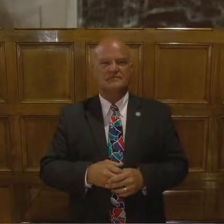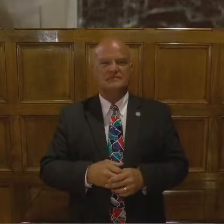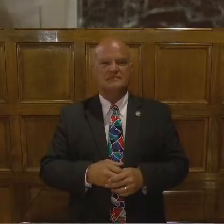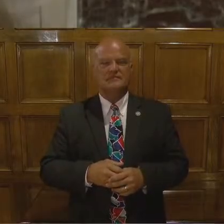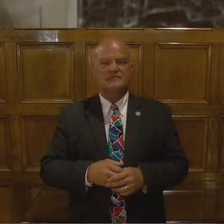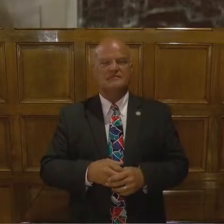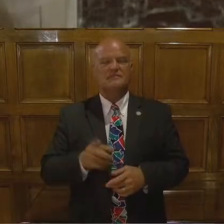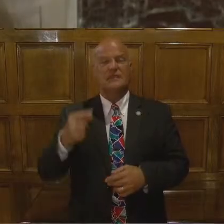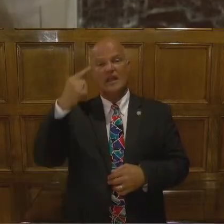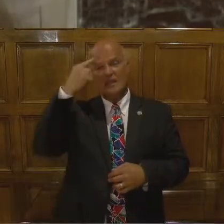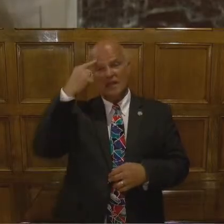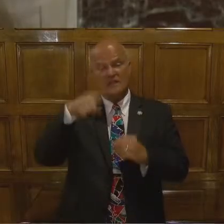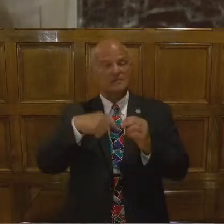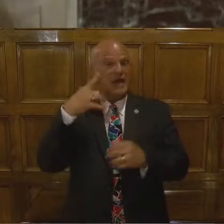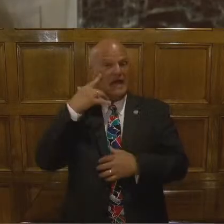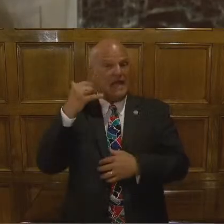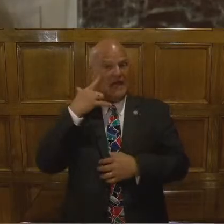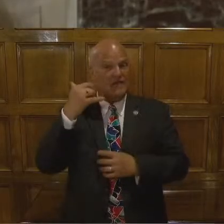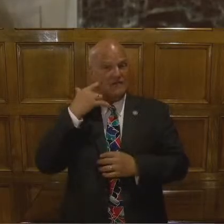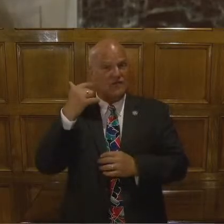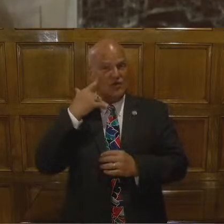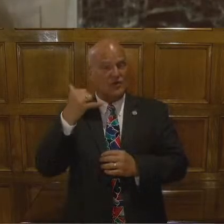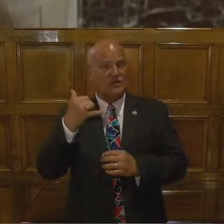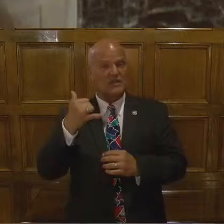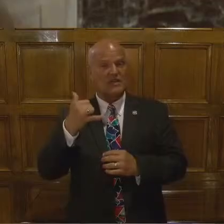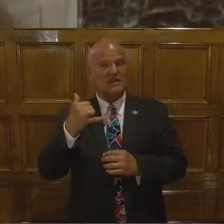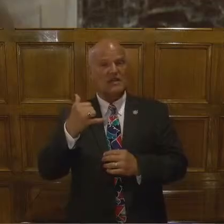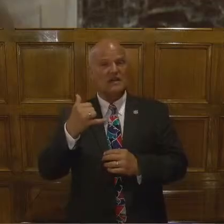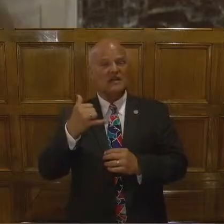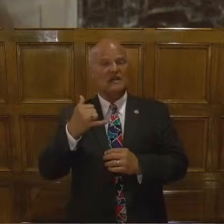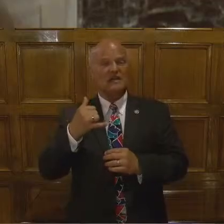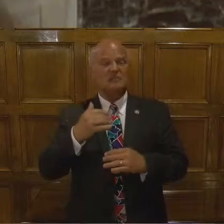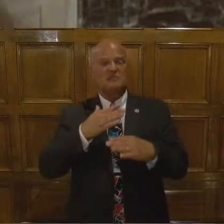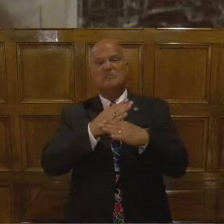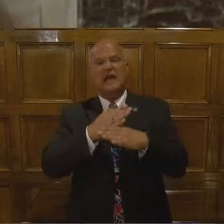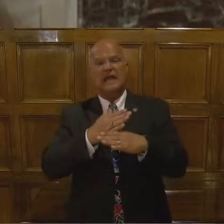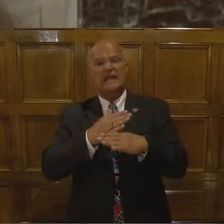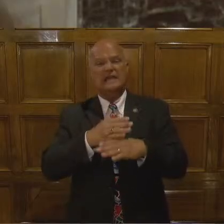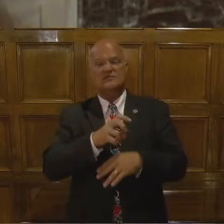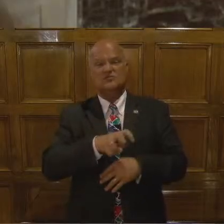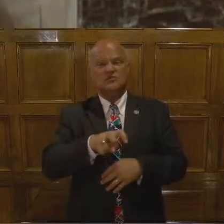Any thoughts about California banning state-funded travel to